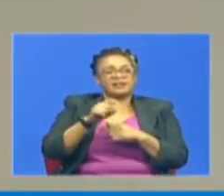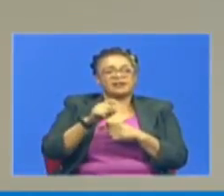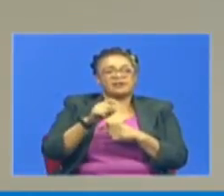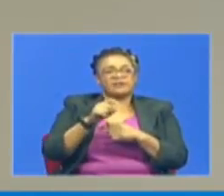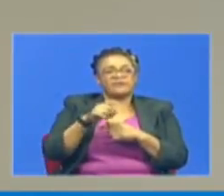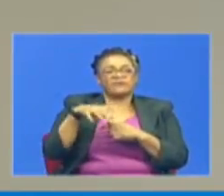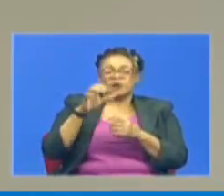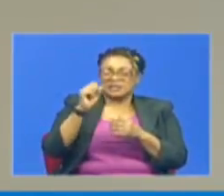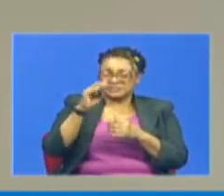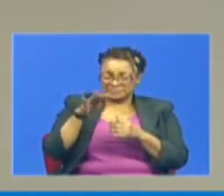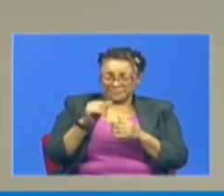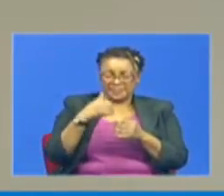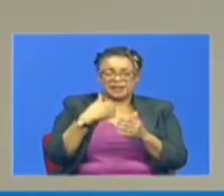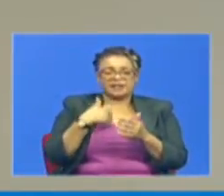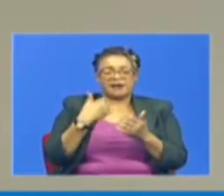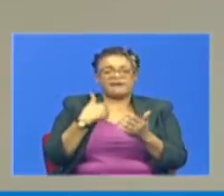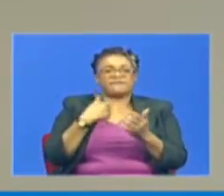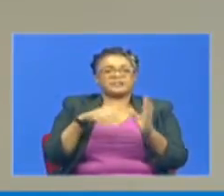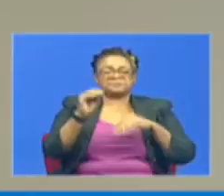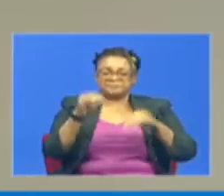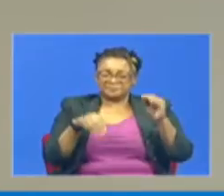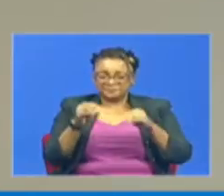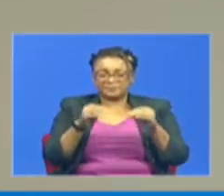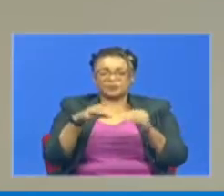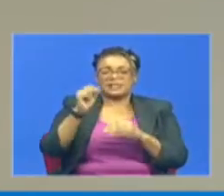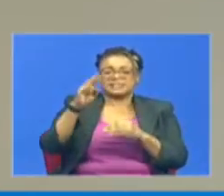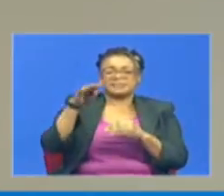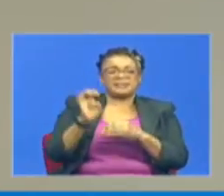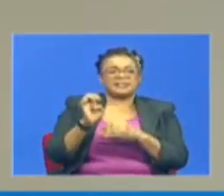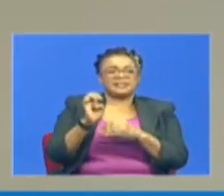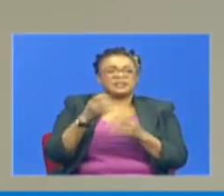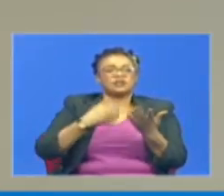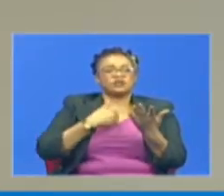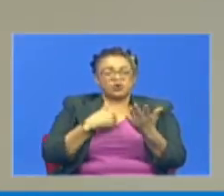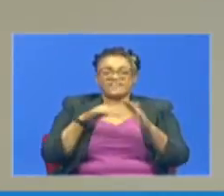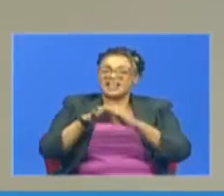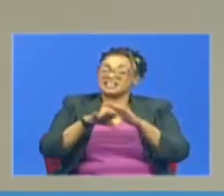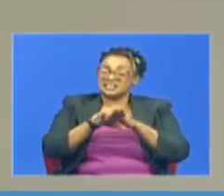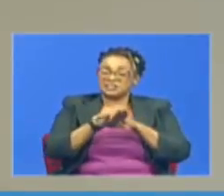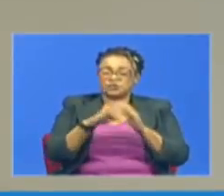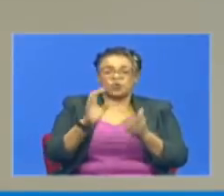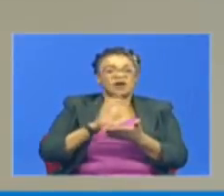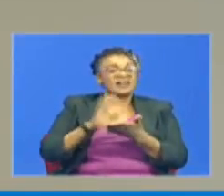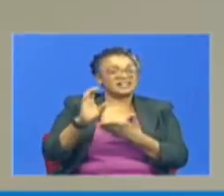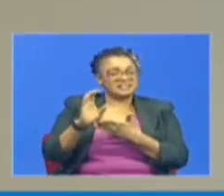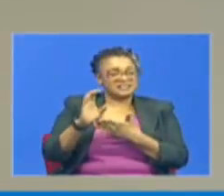stimulus package and the need for SMEs to have access to credit.